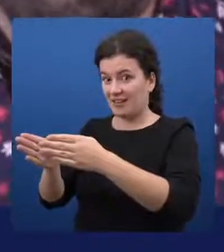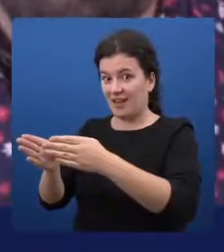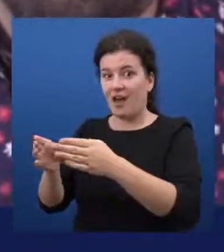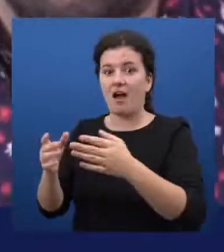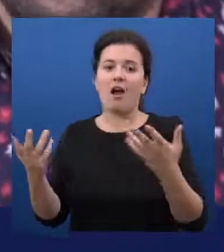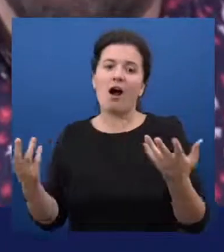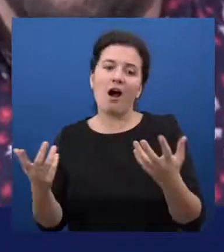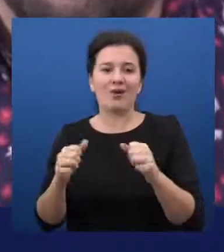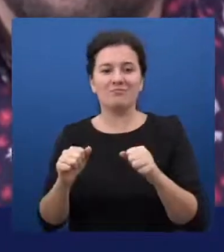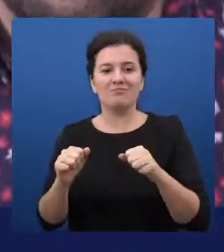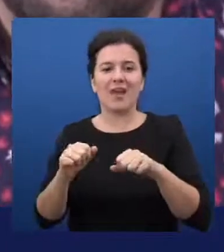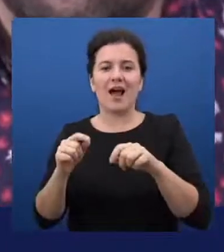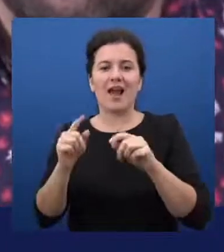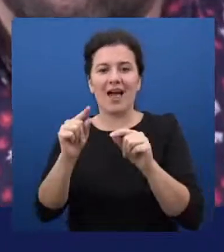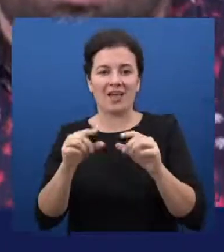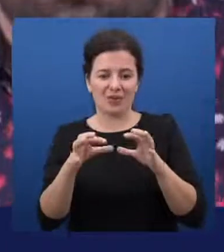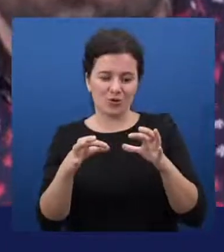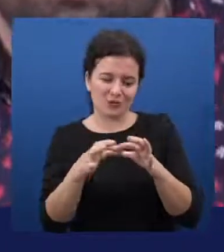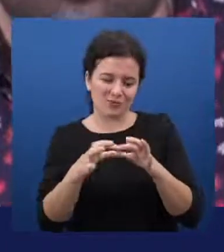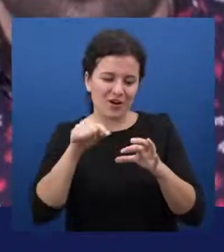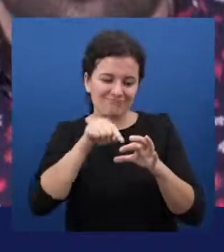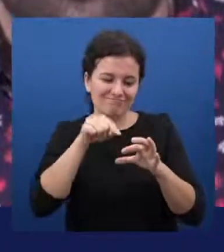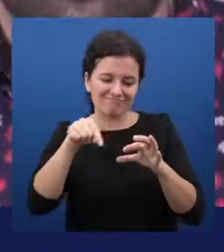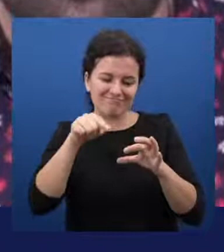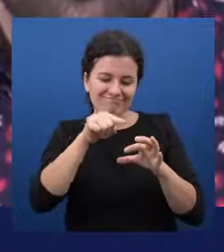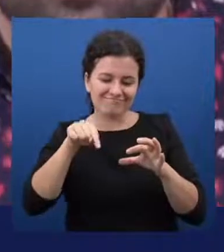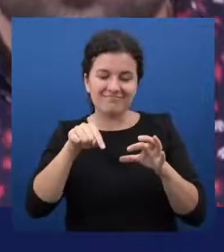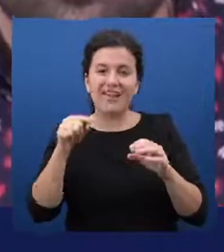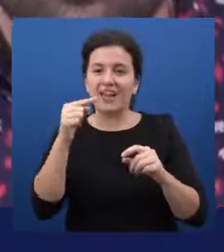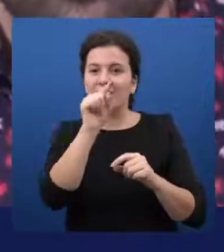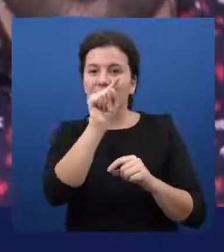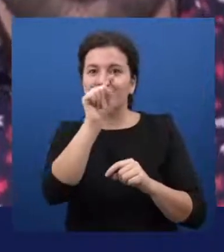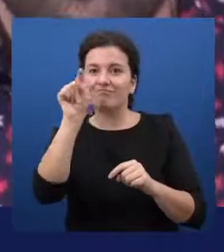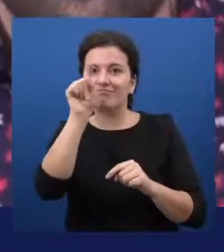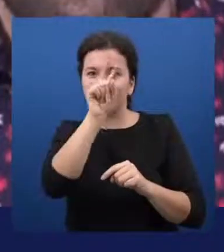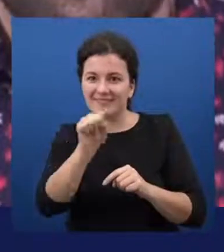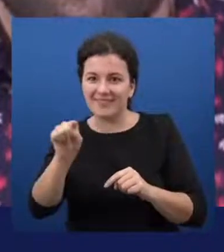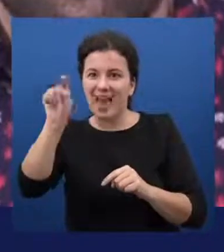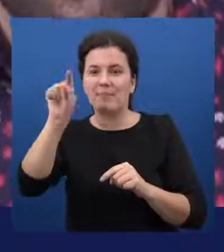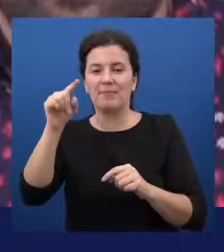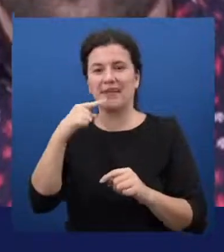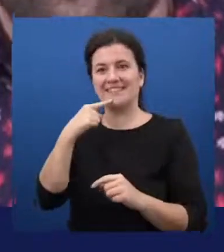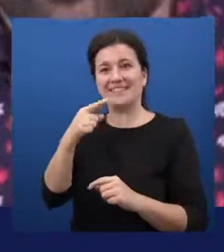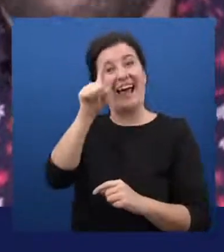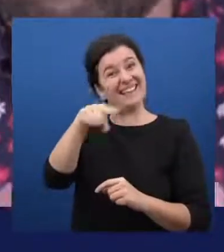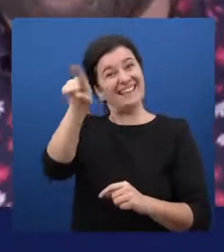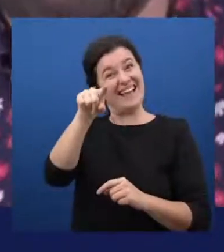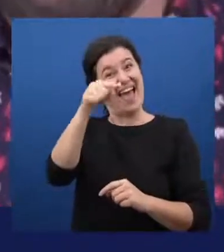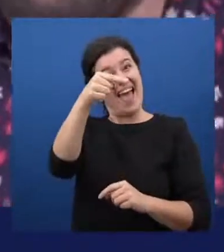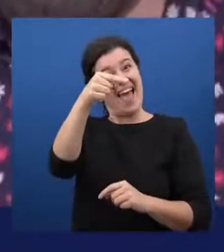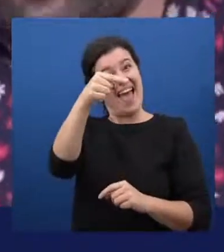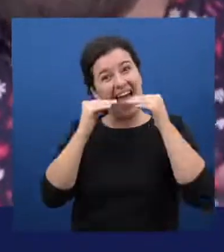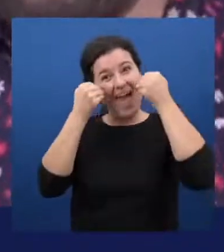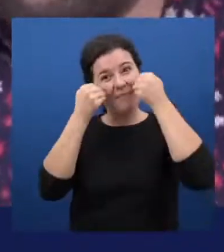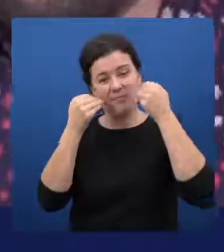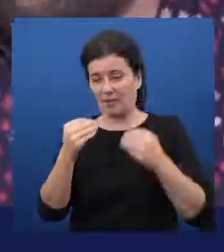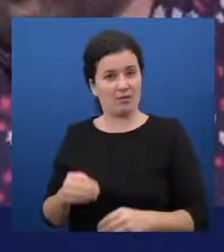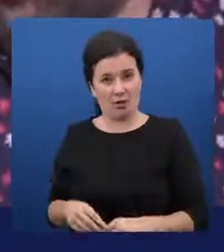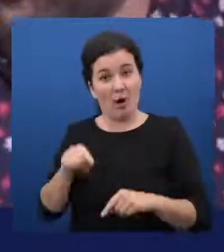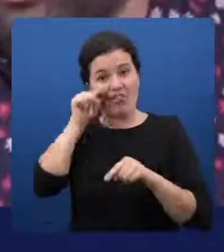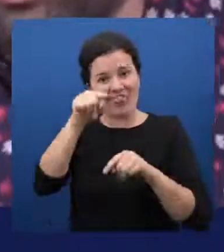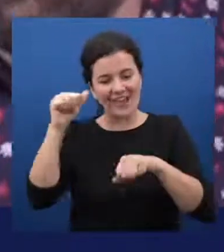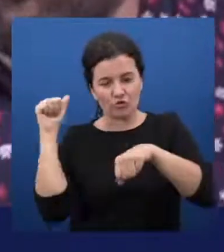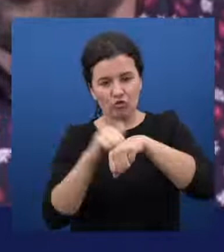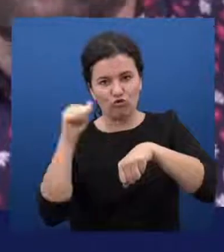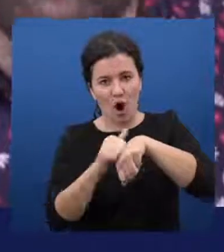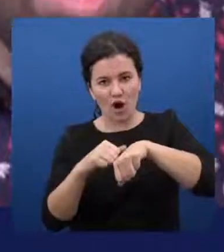oh, it's happy. No, it's a rock. It's a rock. And people get mad at me. They're like, "Well, you're calling